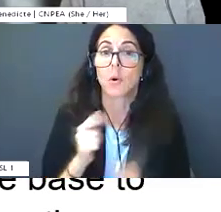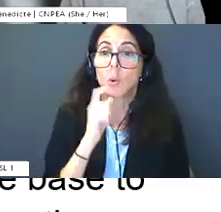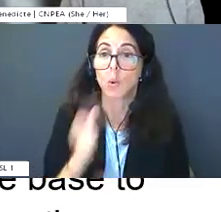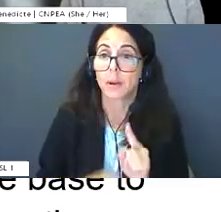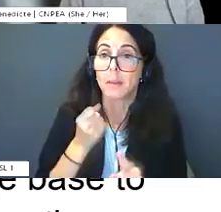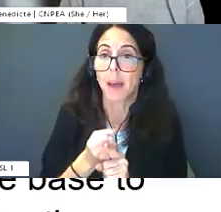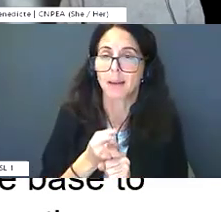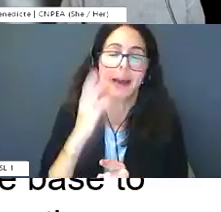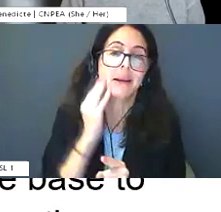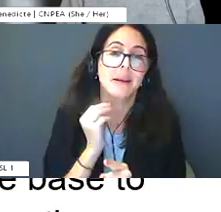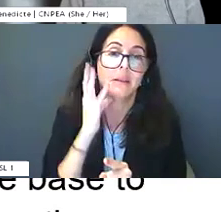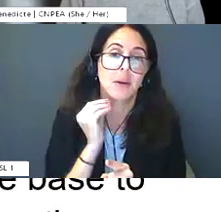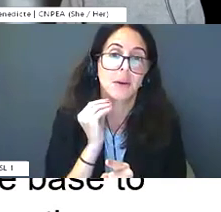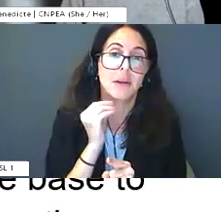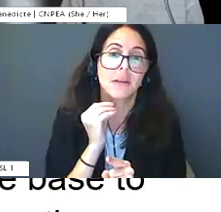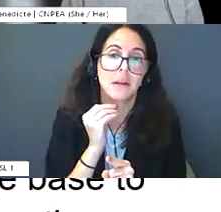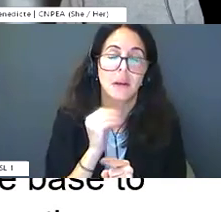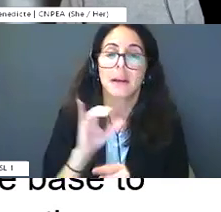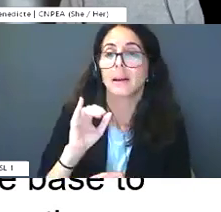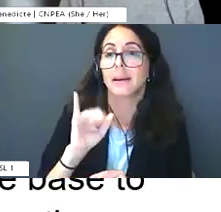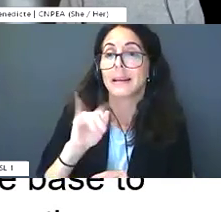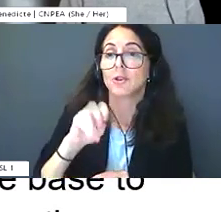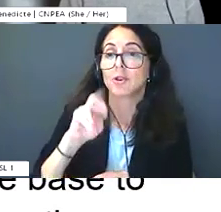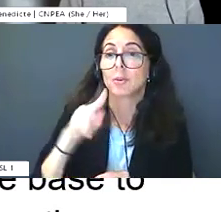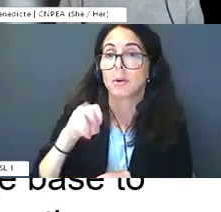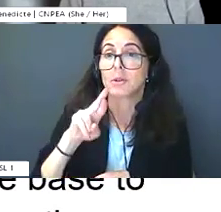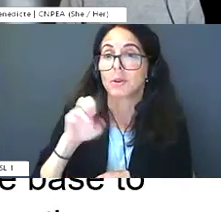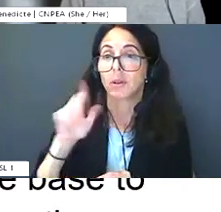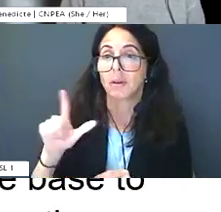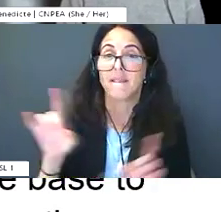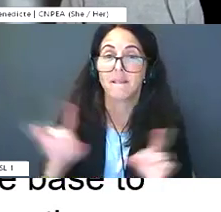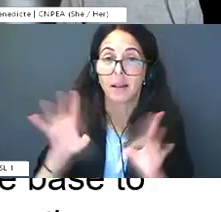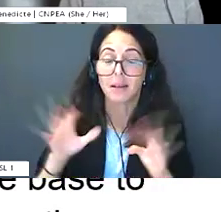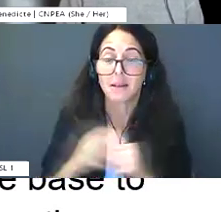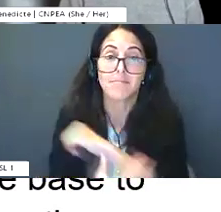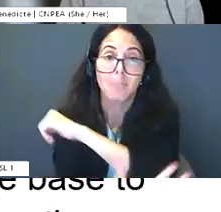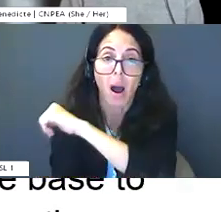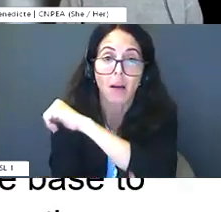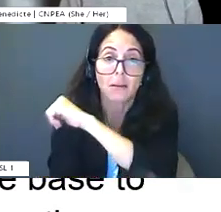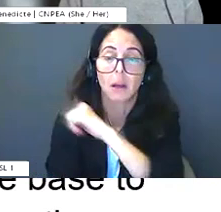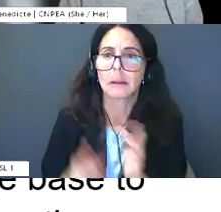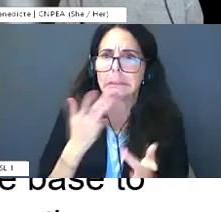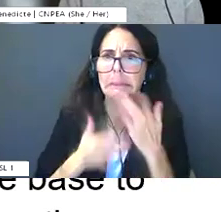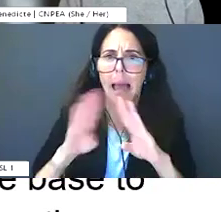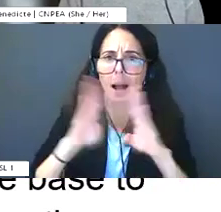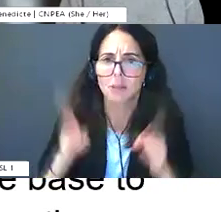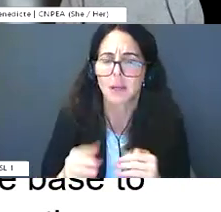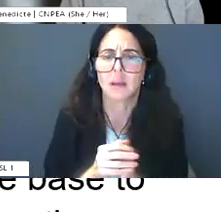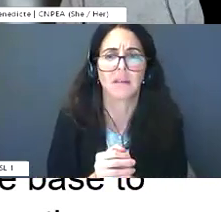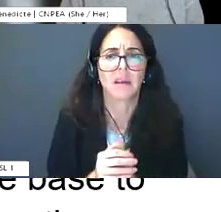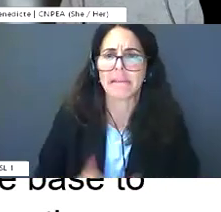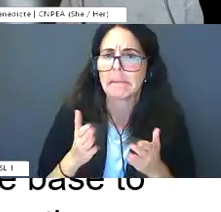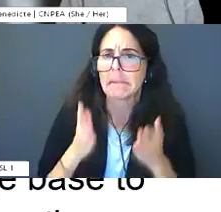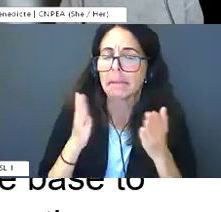impacted by interpersonal violence, poverty, housing insecurity, and homelessness, and